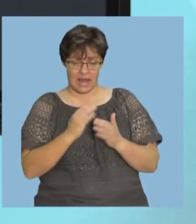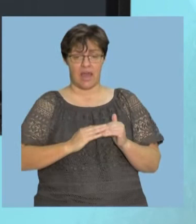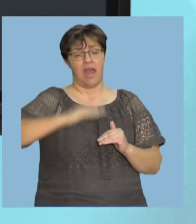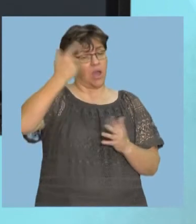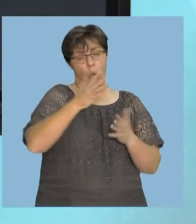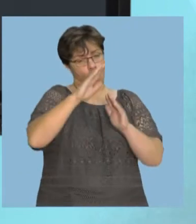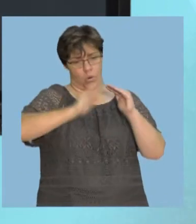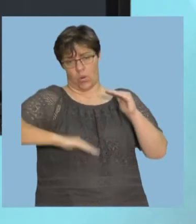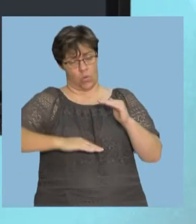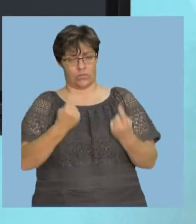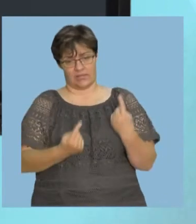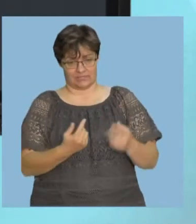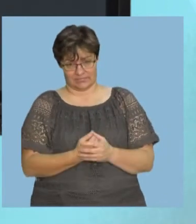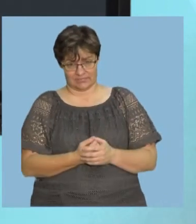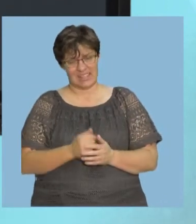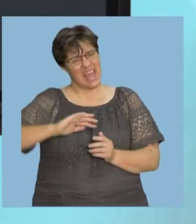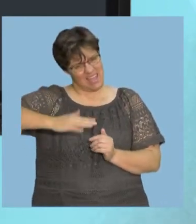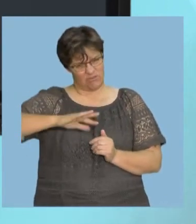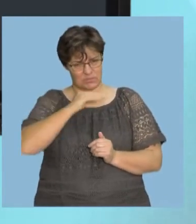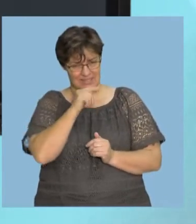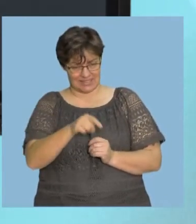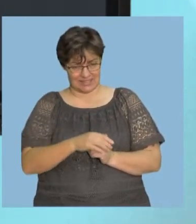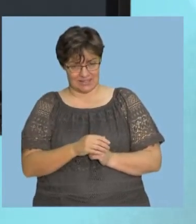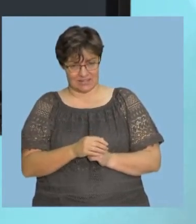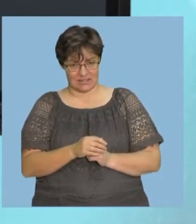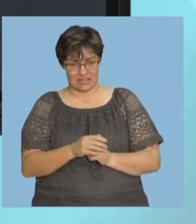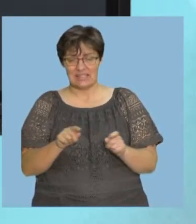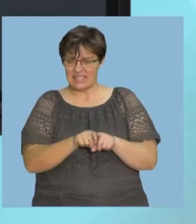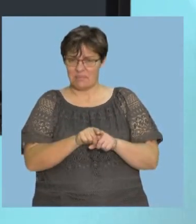That's what average means. Even those